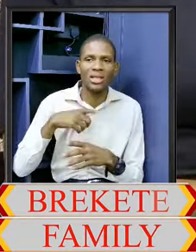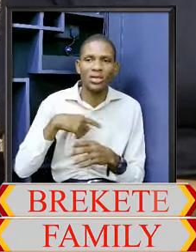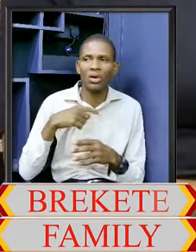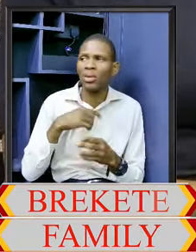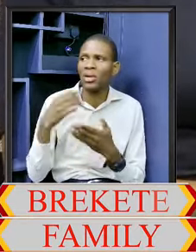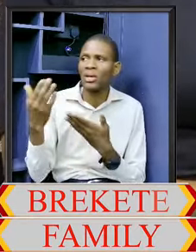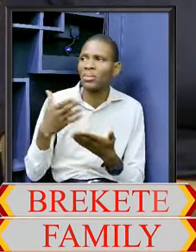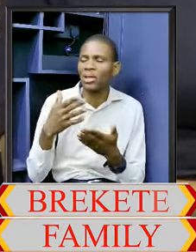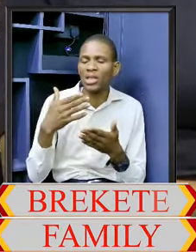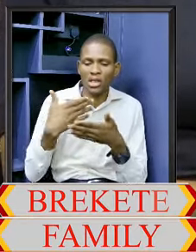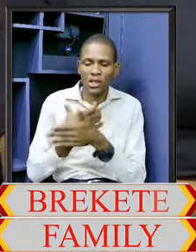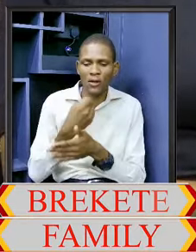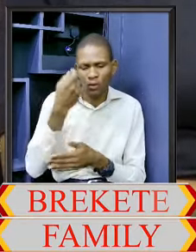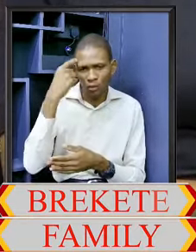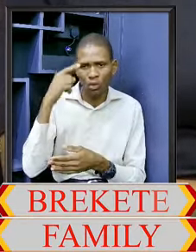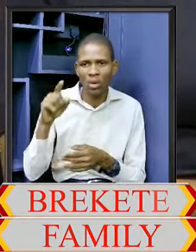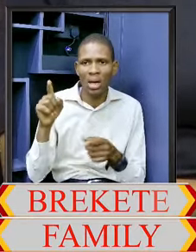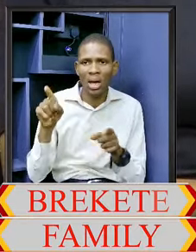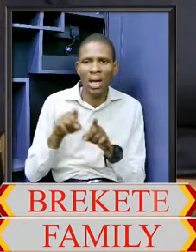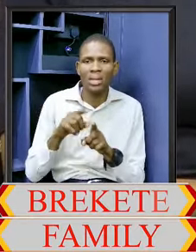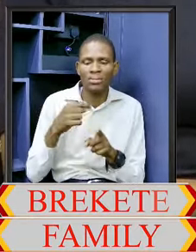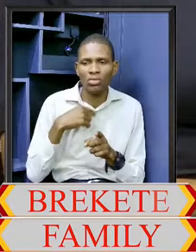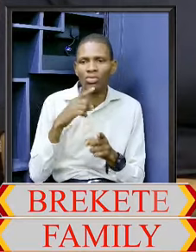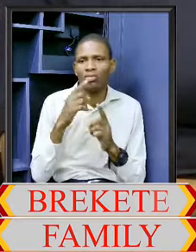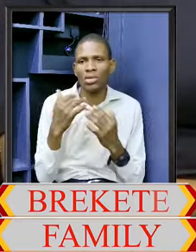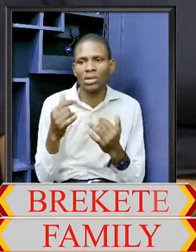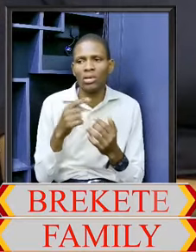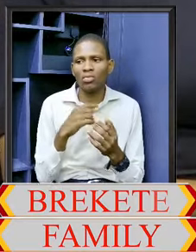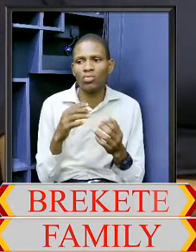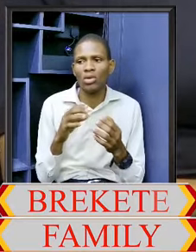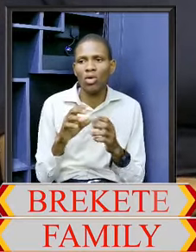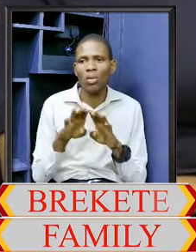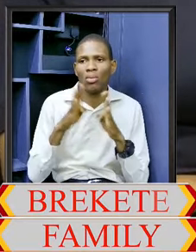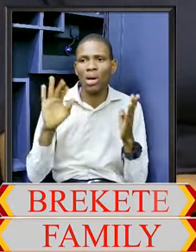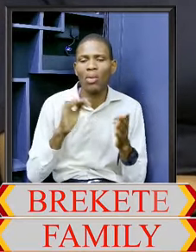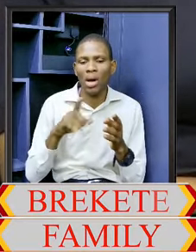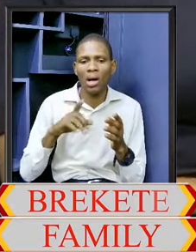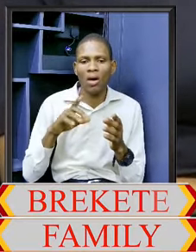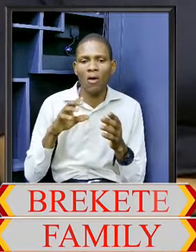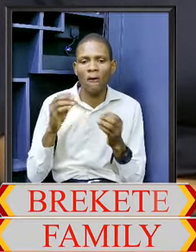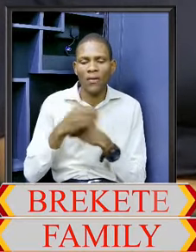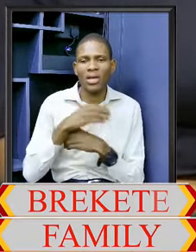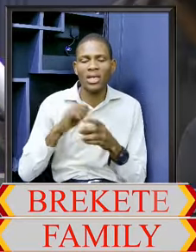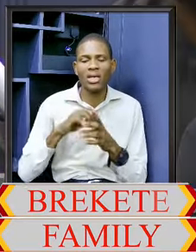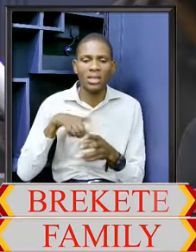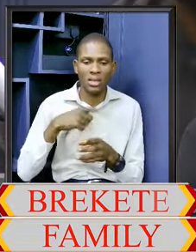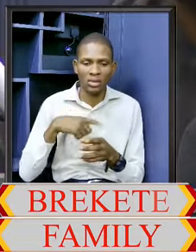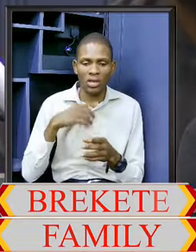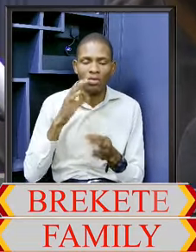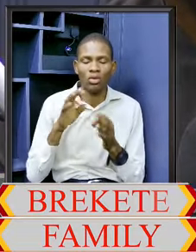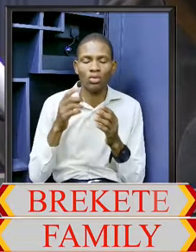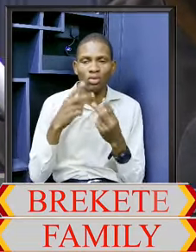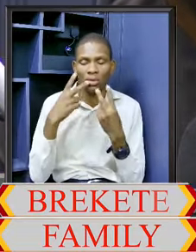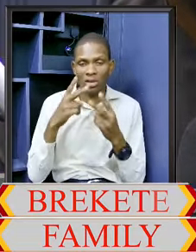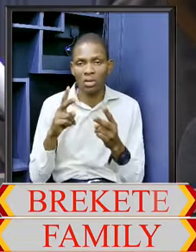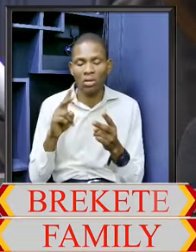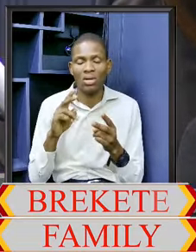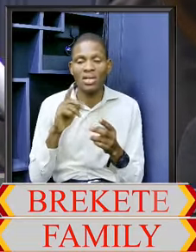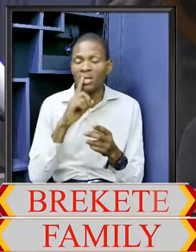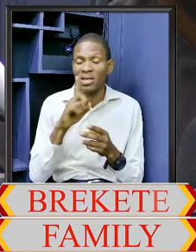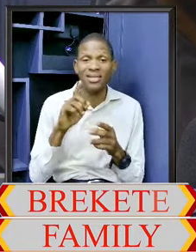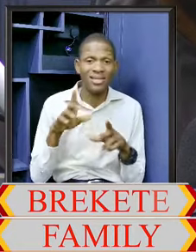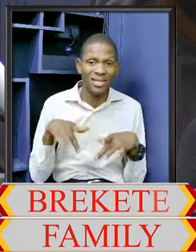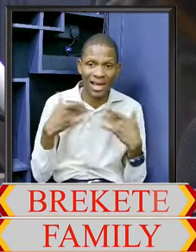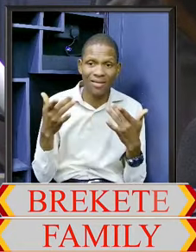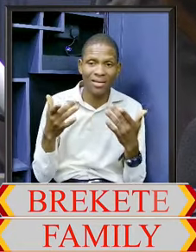we don't bring news for now, because as I talk now, we dey launch our office for Lagos. We be say if you want to see us real life,